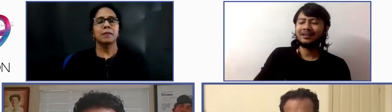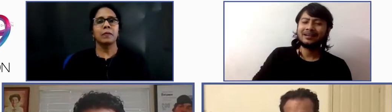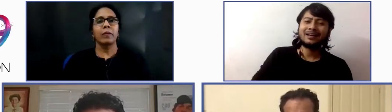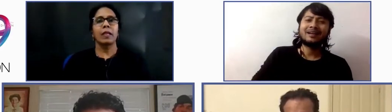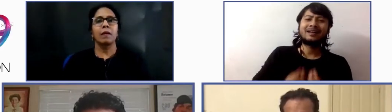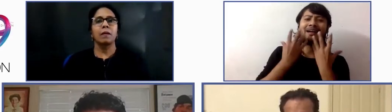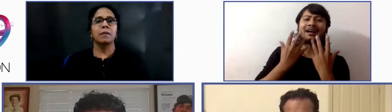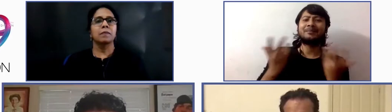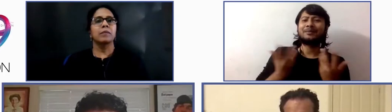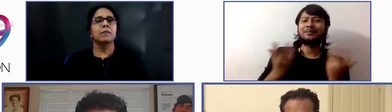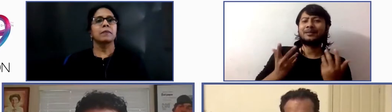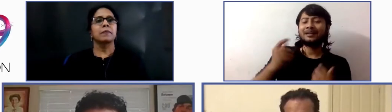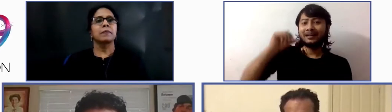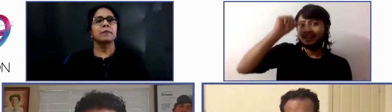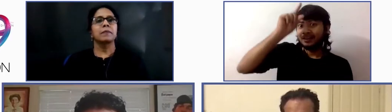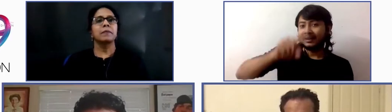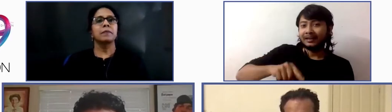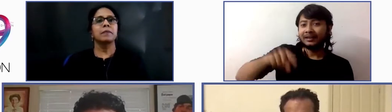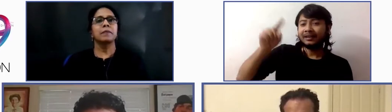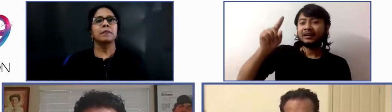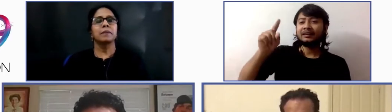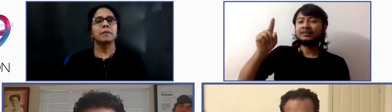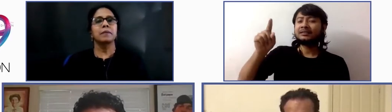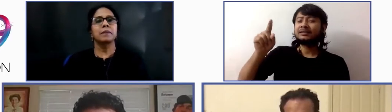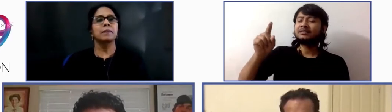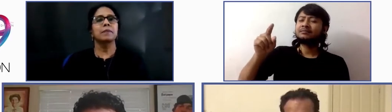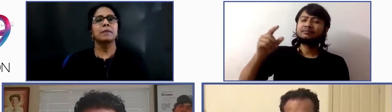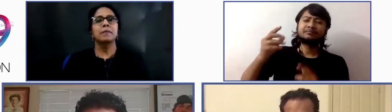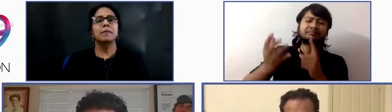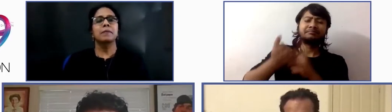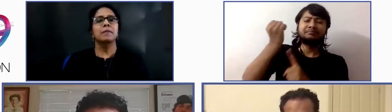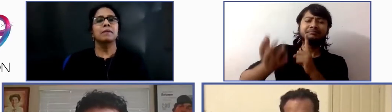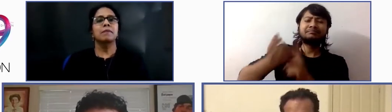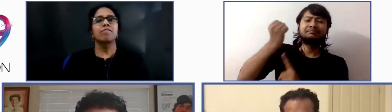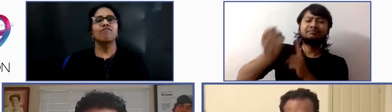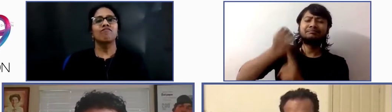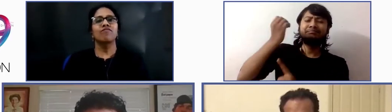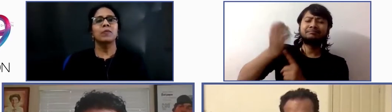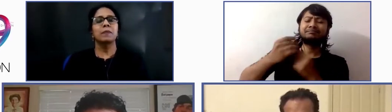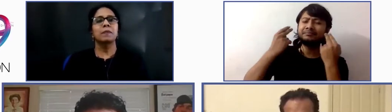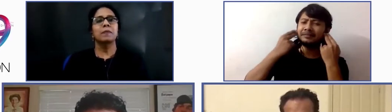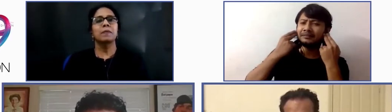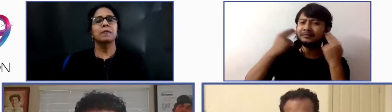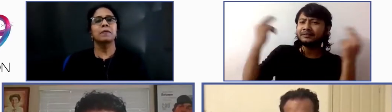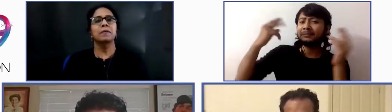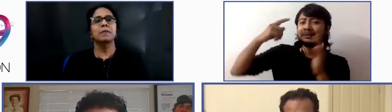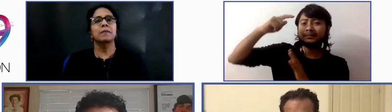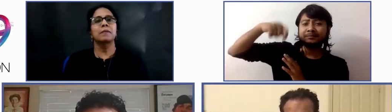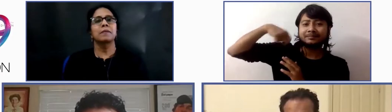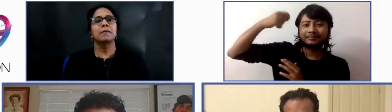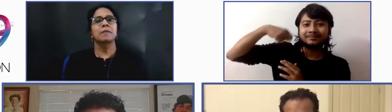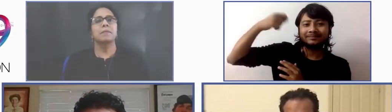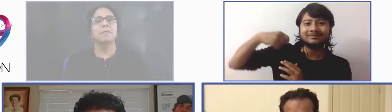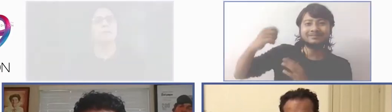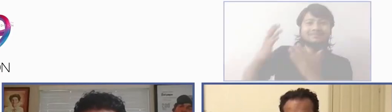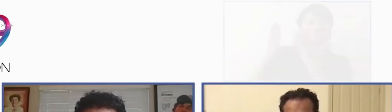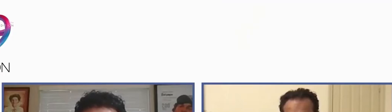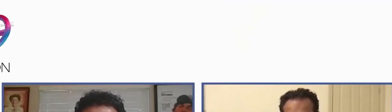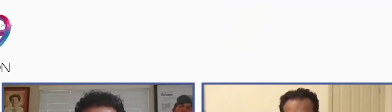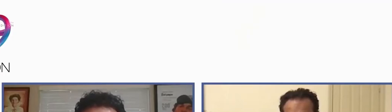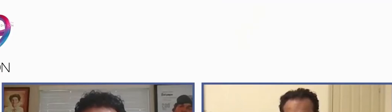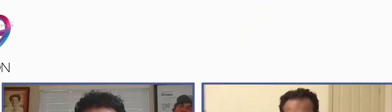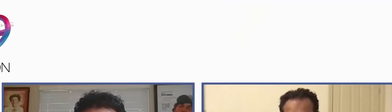most accomplished directors, one of the most accomplished movie makers of our times, Padma